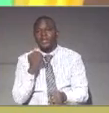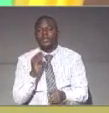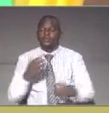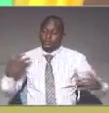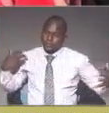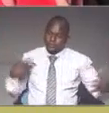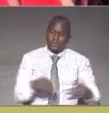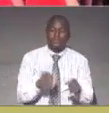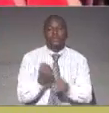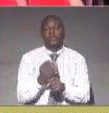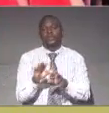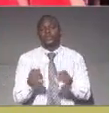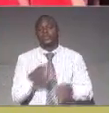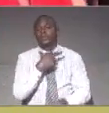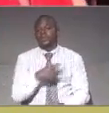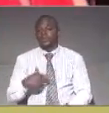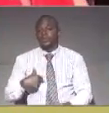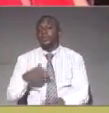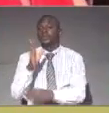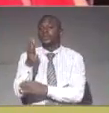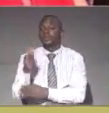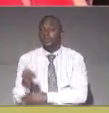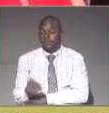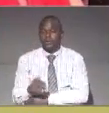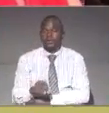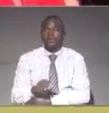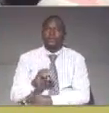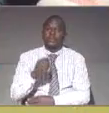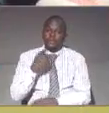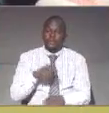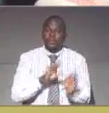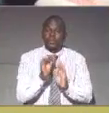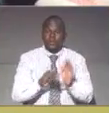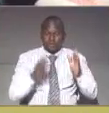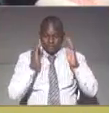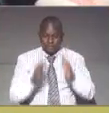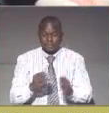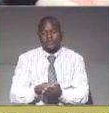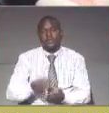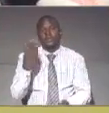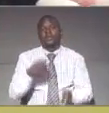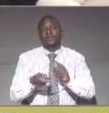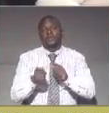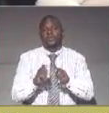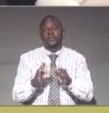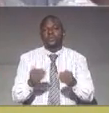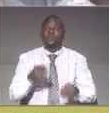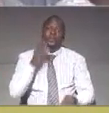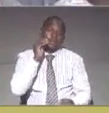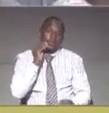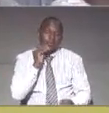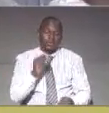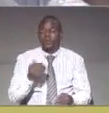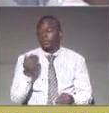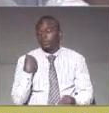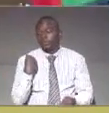always done. The Danish ambassador to Uganda, Marshbret Holm, said that the program focuses on value chain and builds on experience on